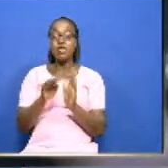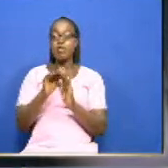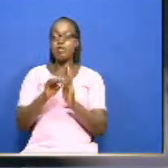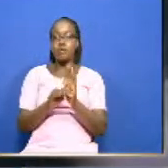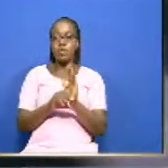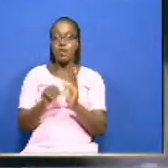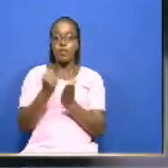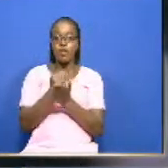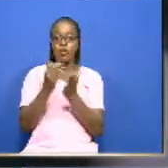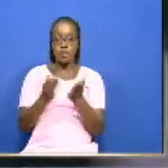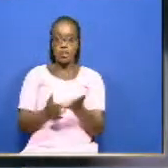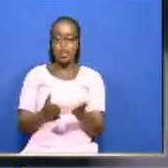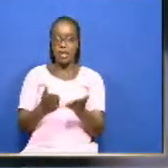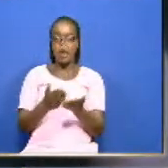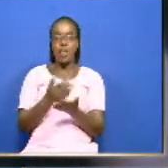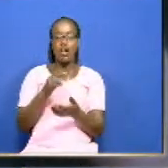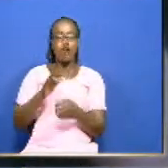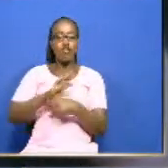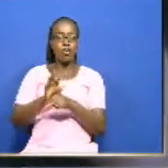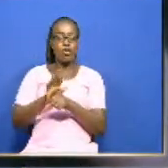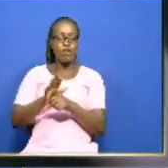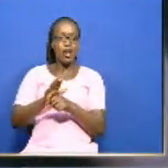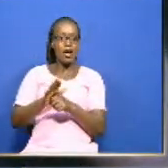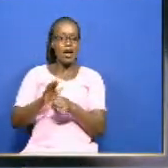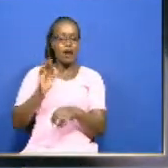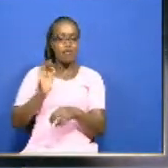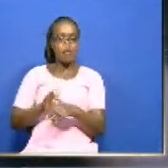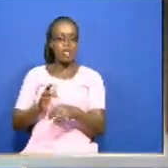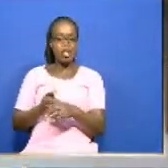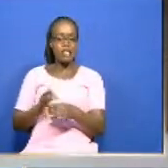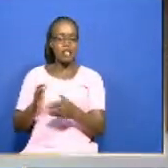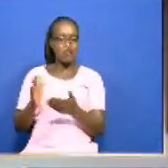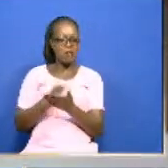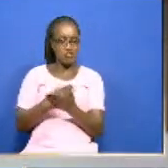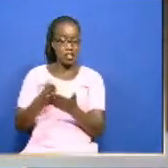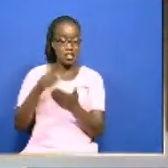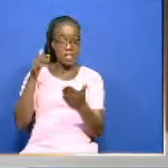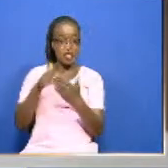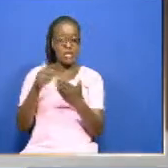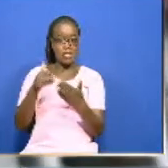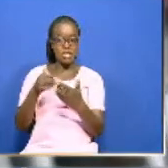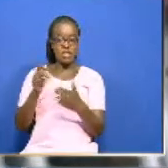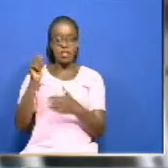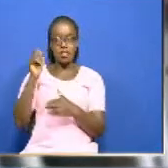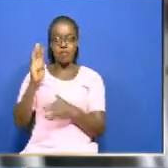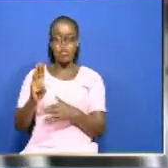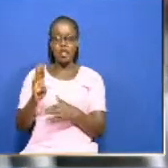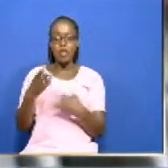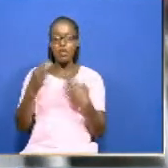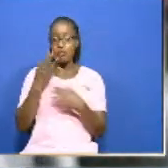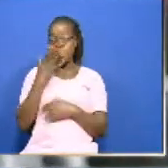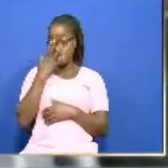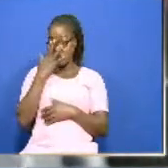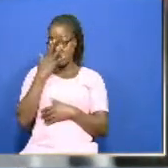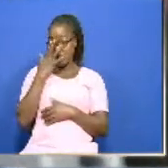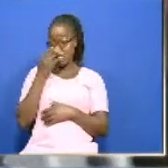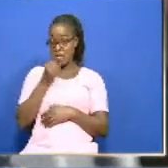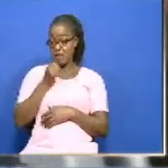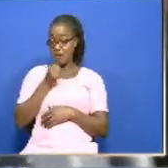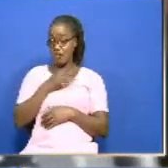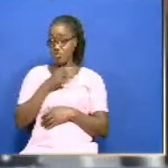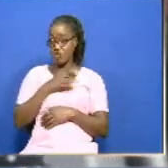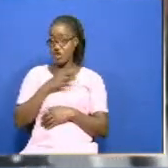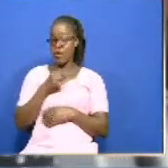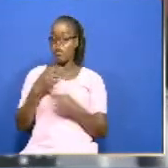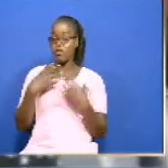officer, the pandemic had affected the fight against TB as patients shy away from health centers.